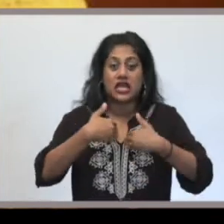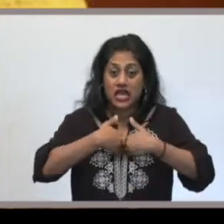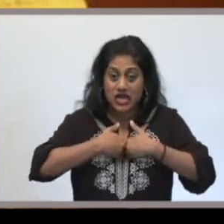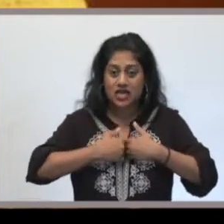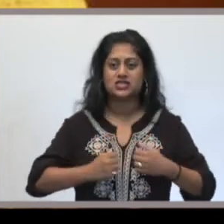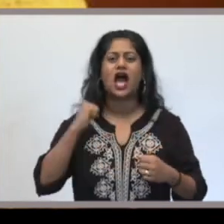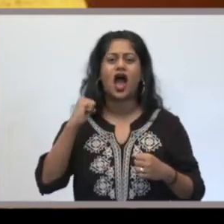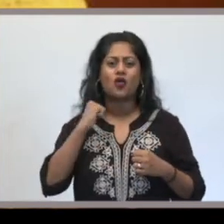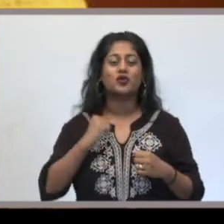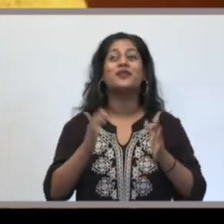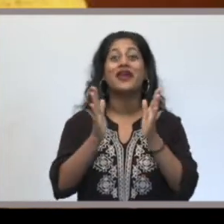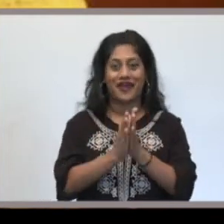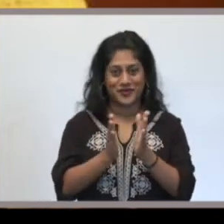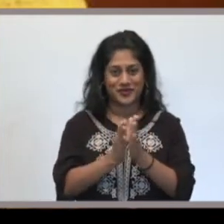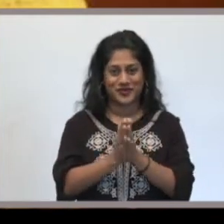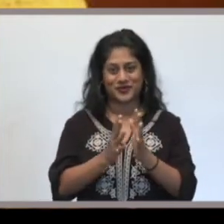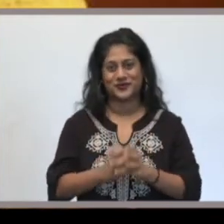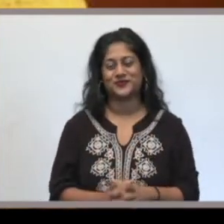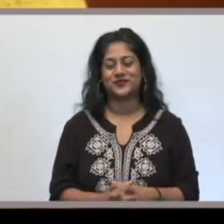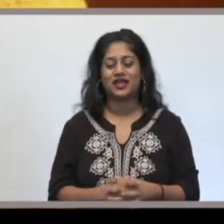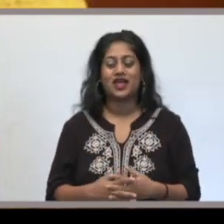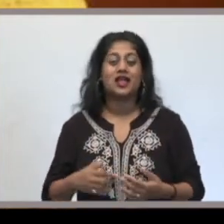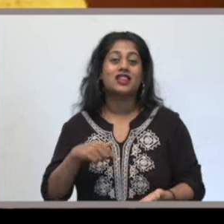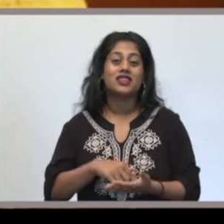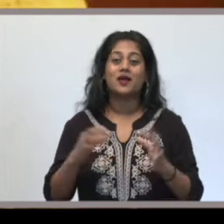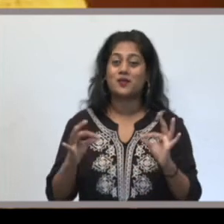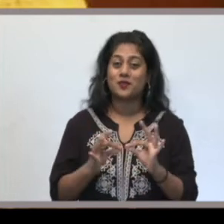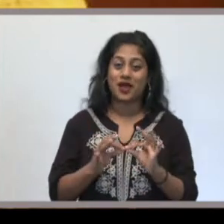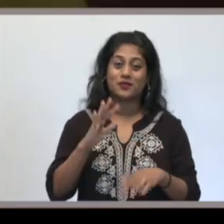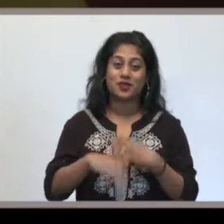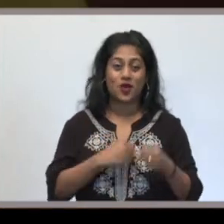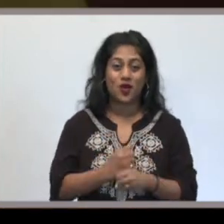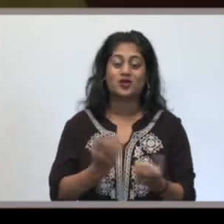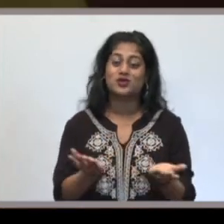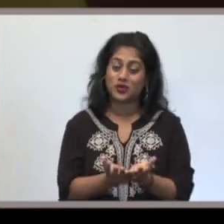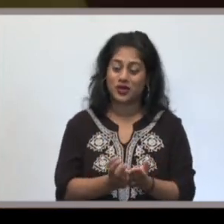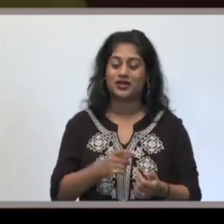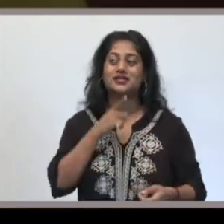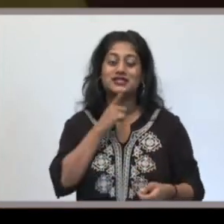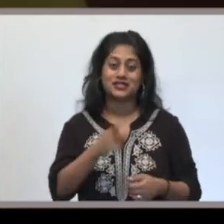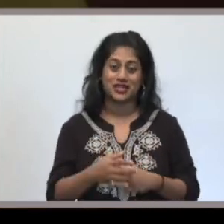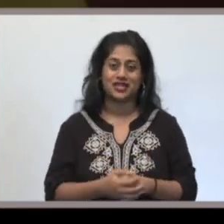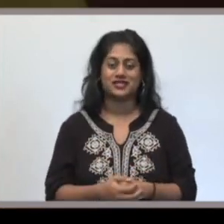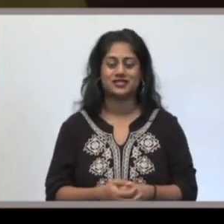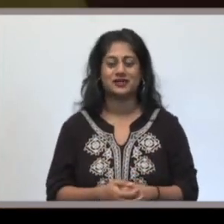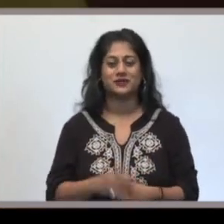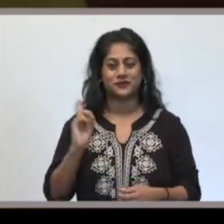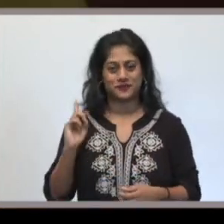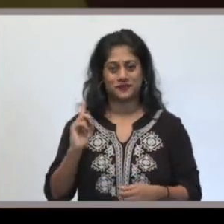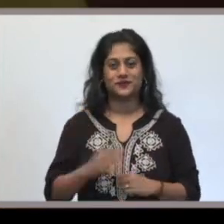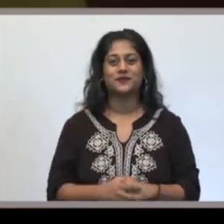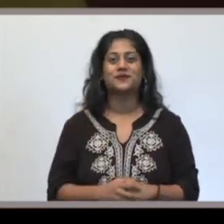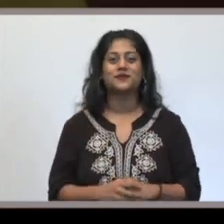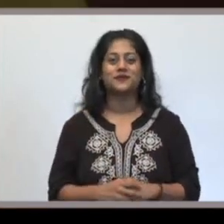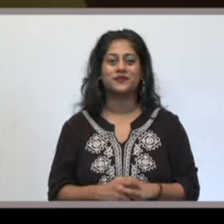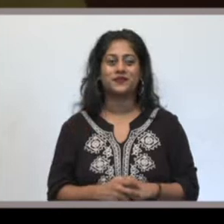Matthew chapter 5, 6 and 7. Now, last week we looked at Matthew 5 verse 3. Matthew